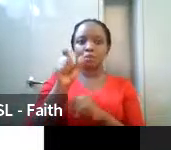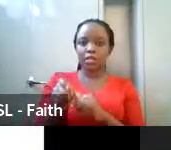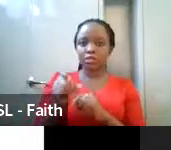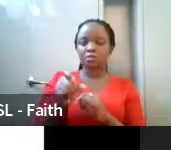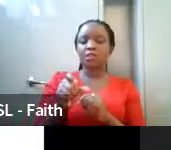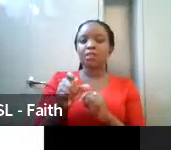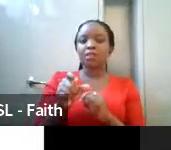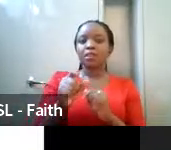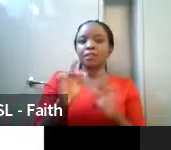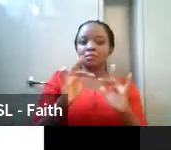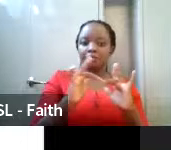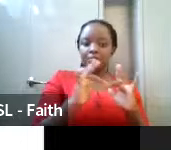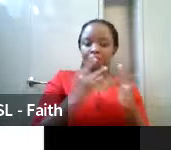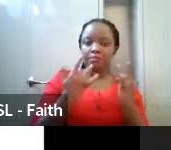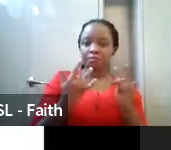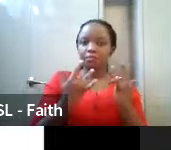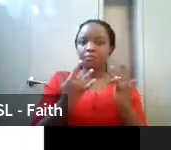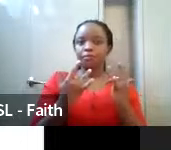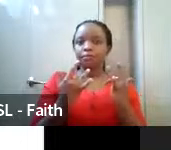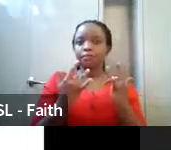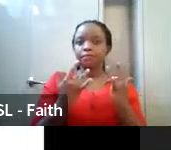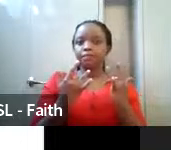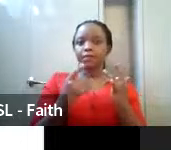they did